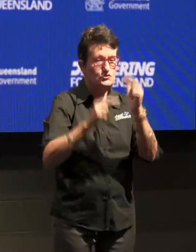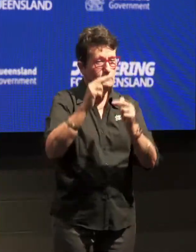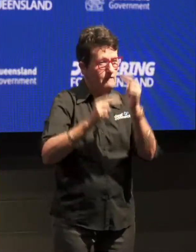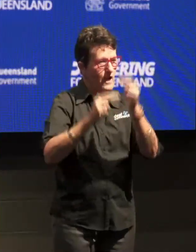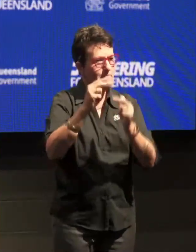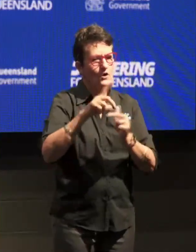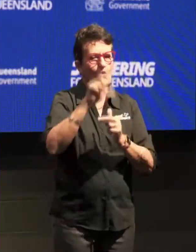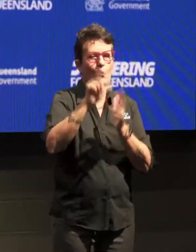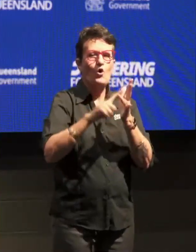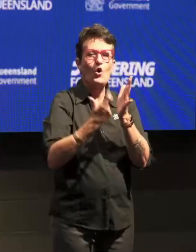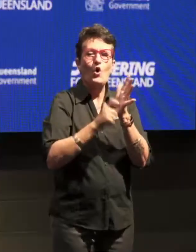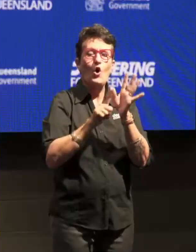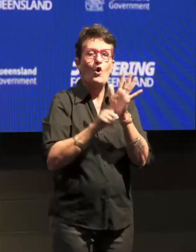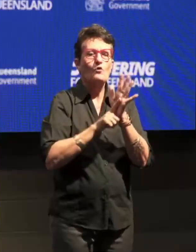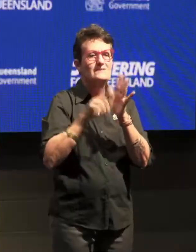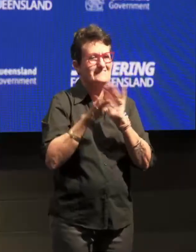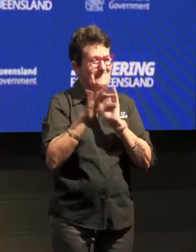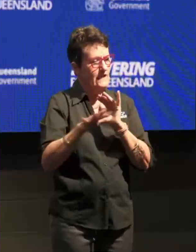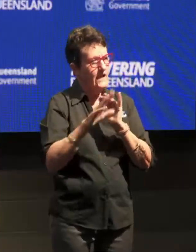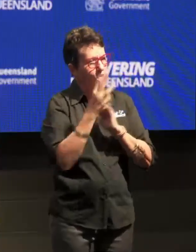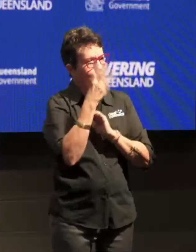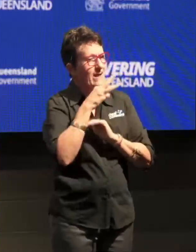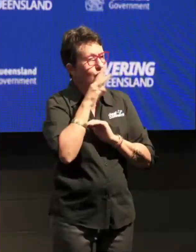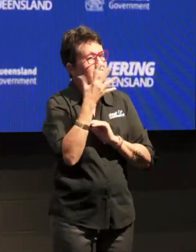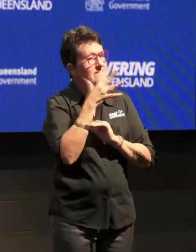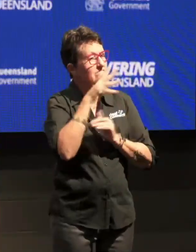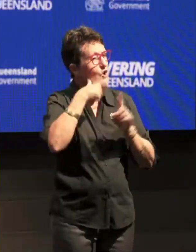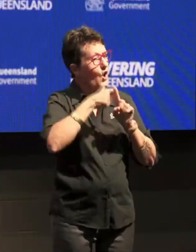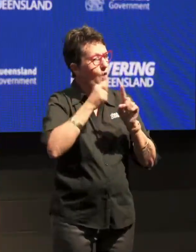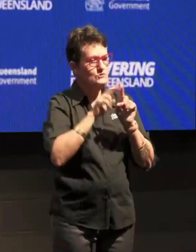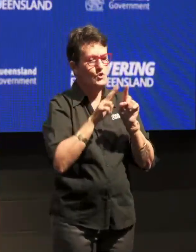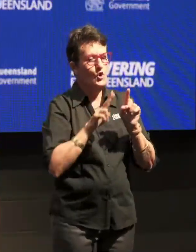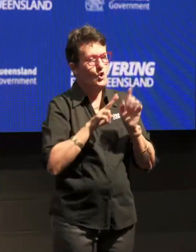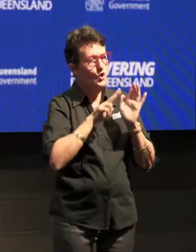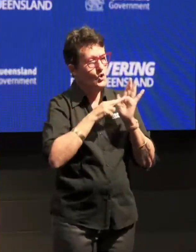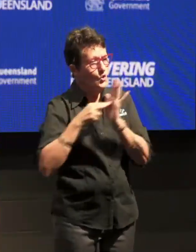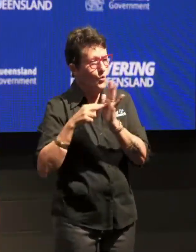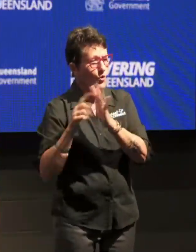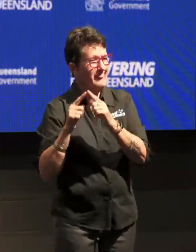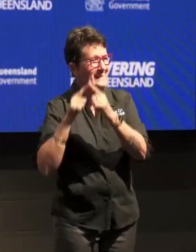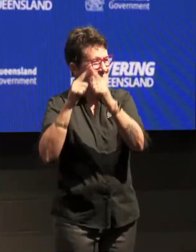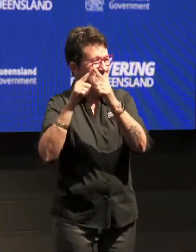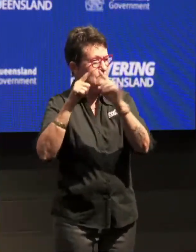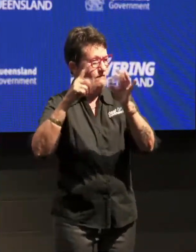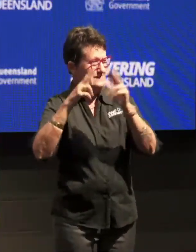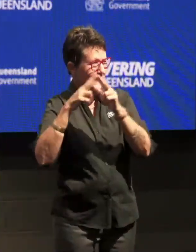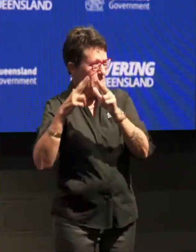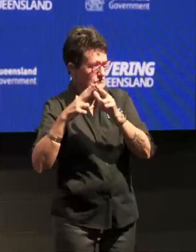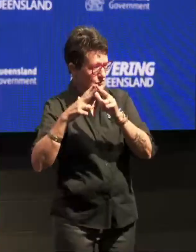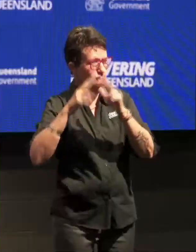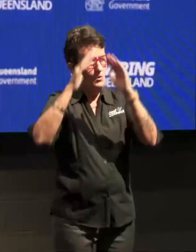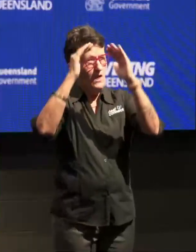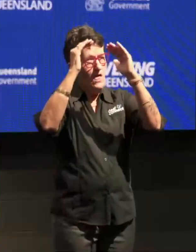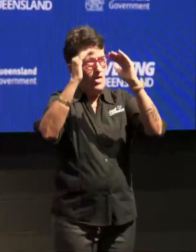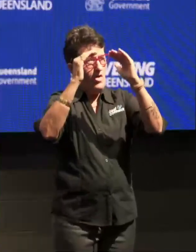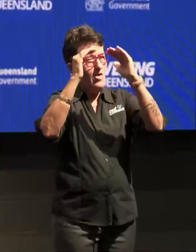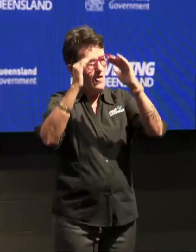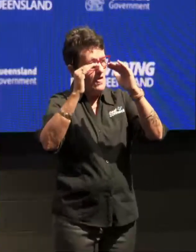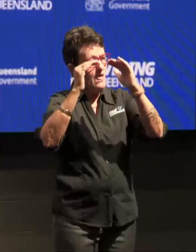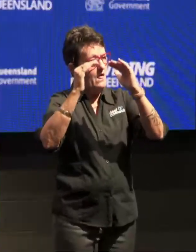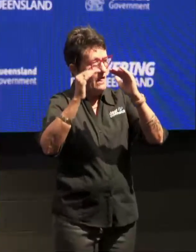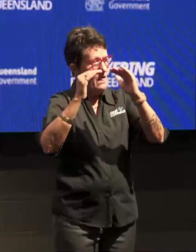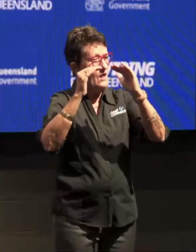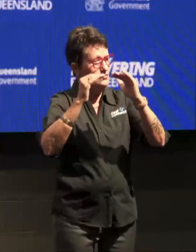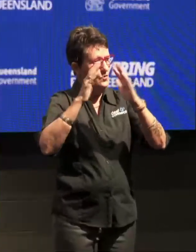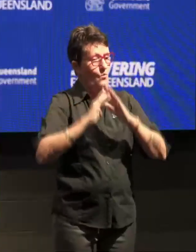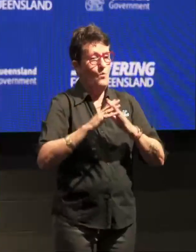around 350 kilometres northeast of Townsville, and it's moving south-southwest at around 15 kilometres per hour. The